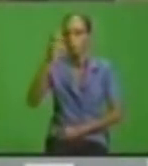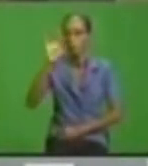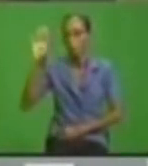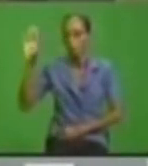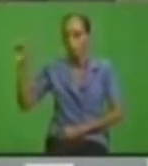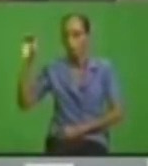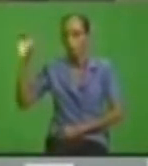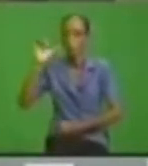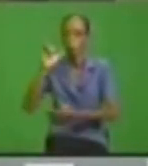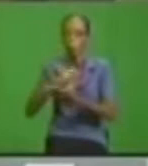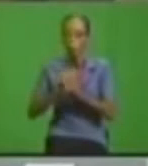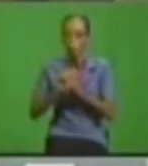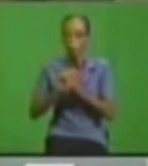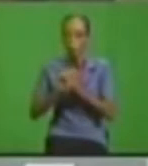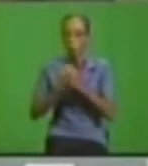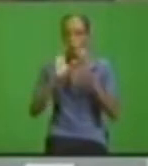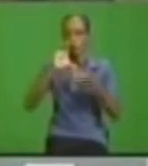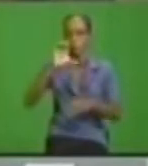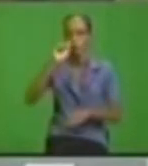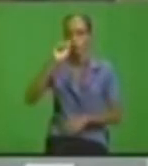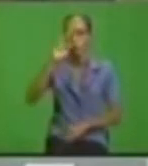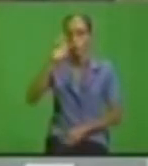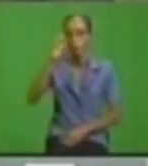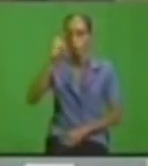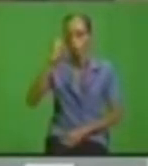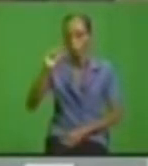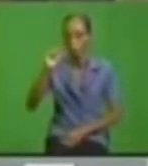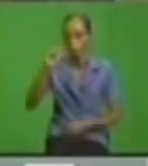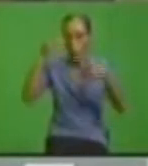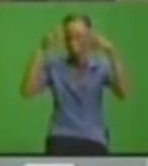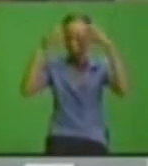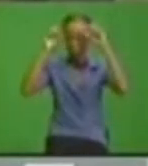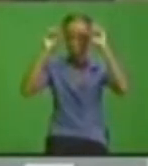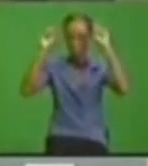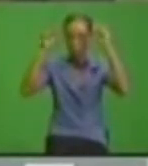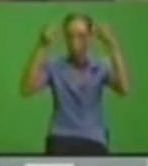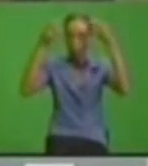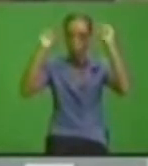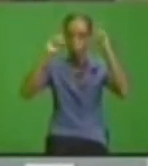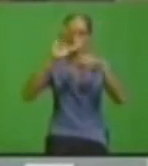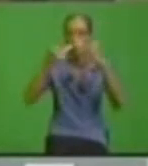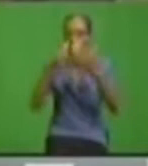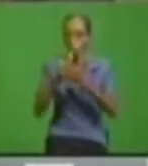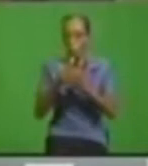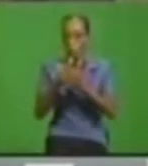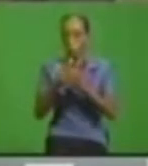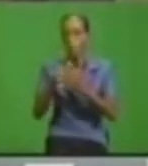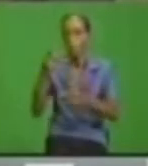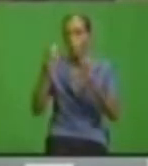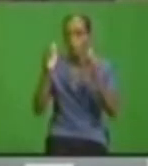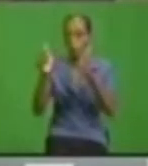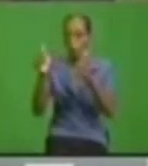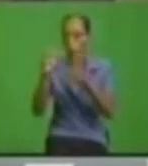CARICOM heads of state and heads of government, Mrs. Kamala Prasad Bisesa and Dr. Bisesa, the